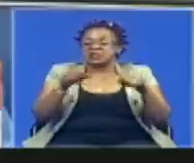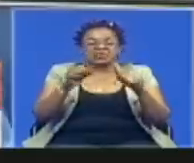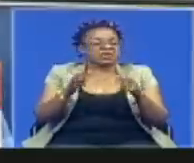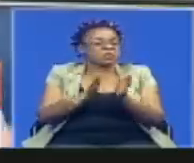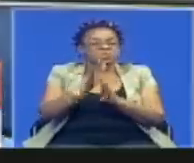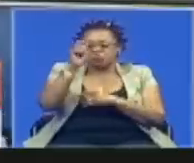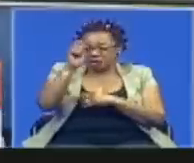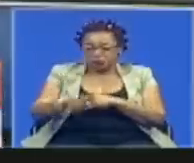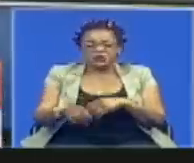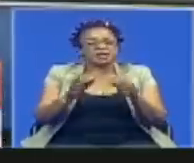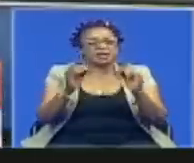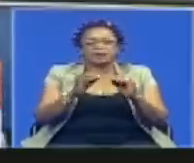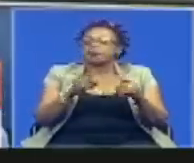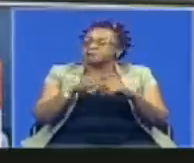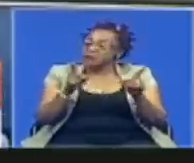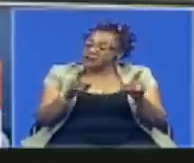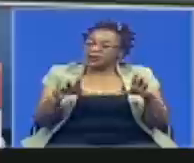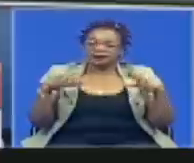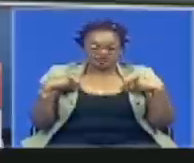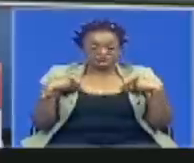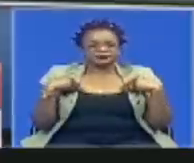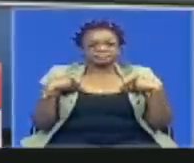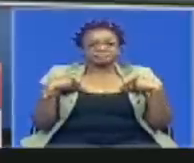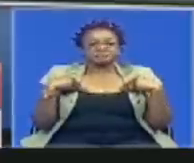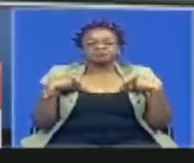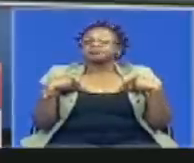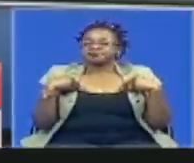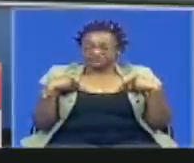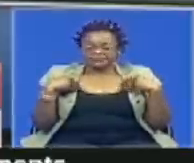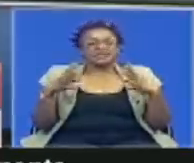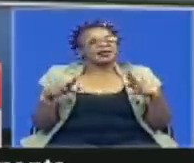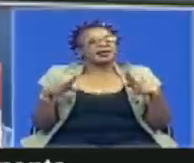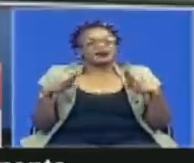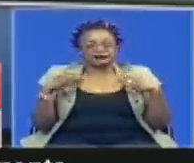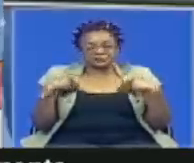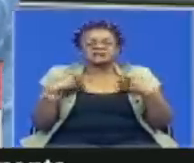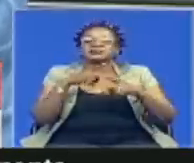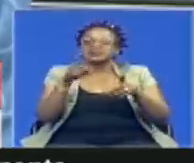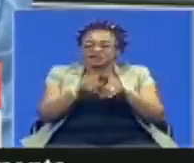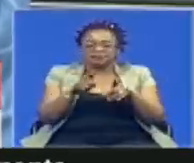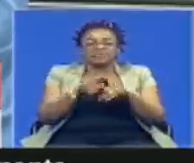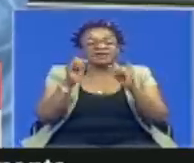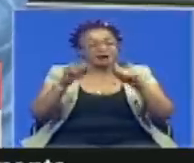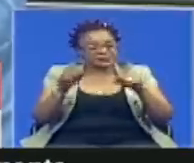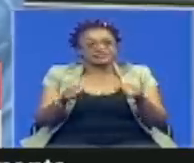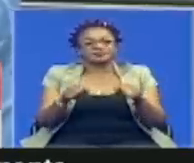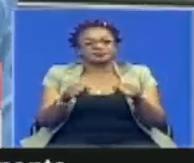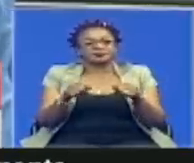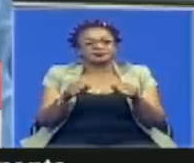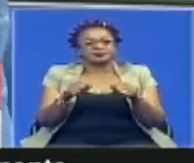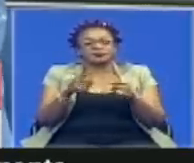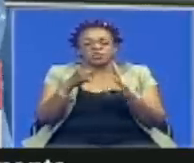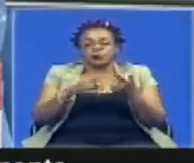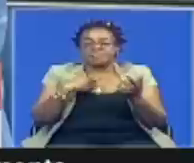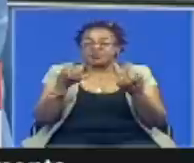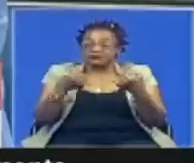accept it. On this particular case, I agree with your ruling, of course, but I also accept it. I think what I'm trying to